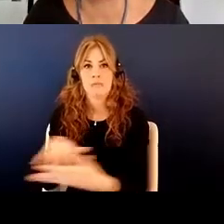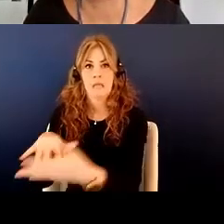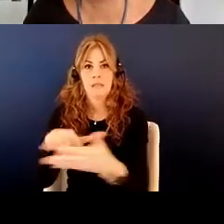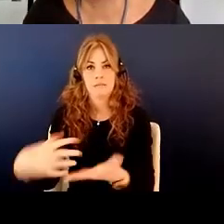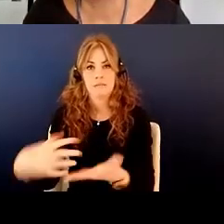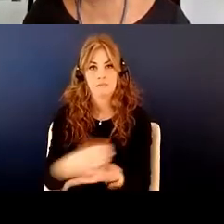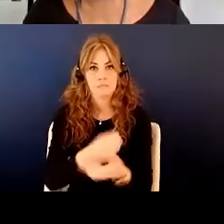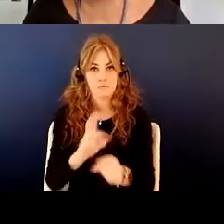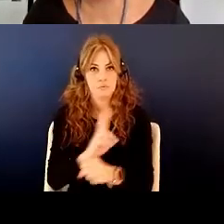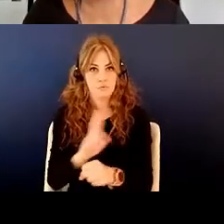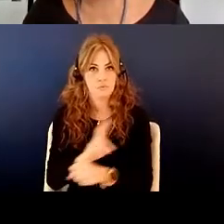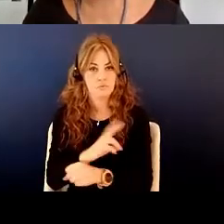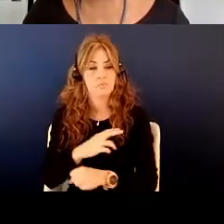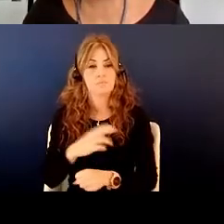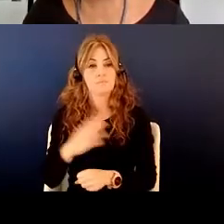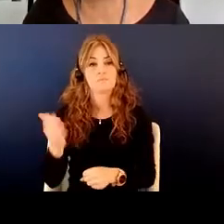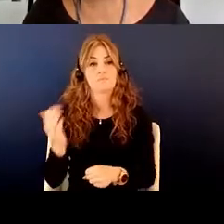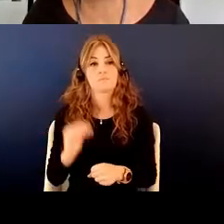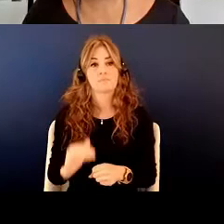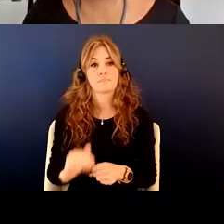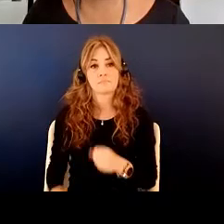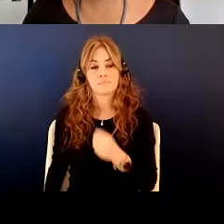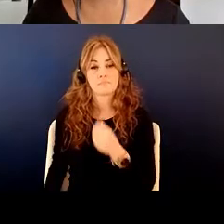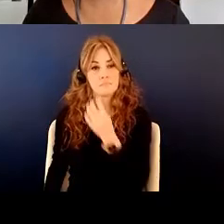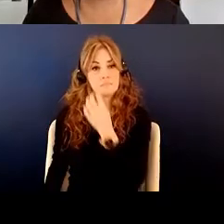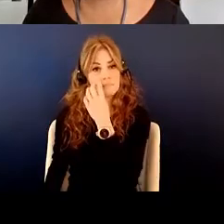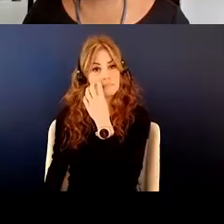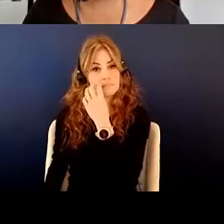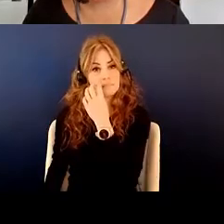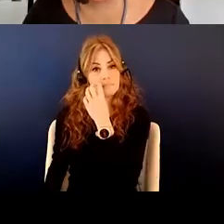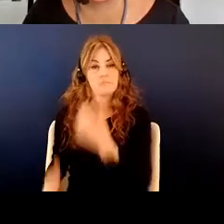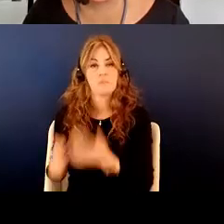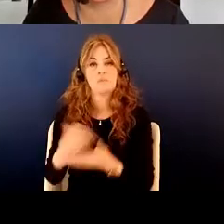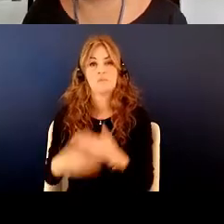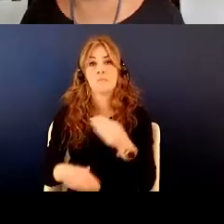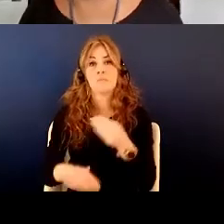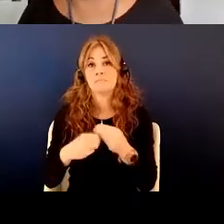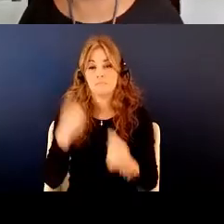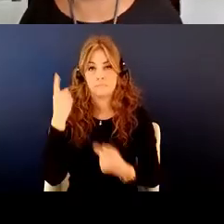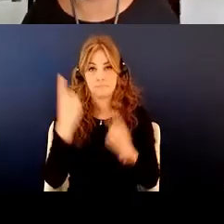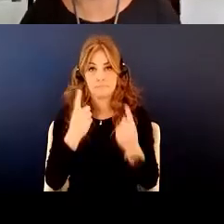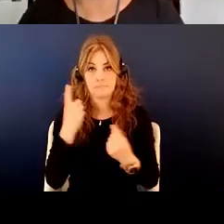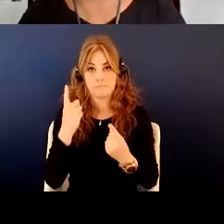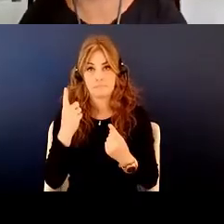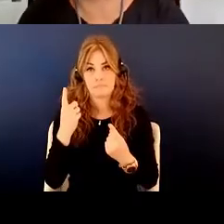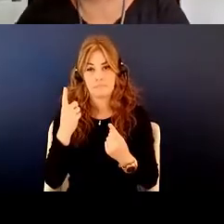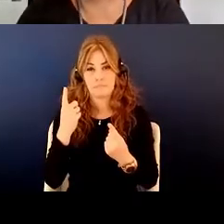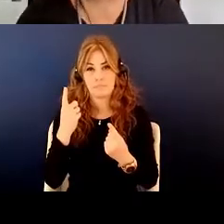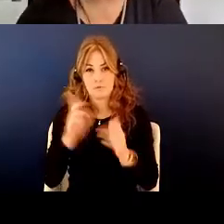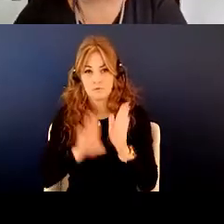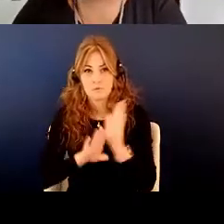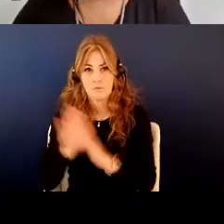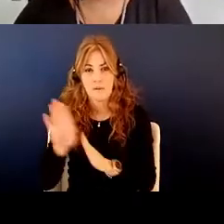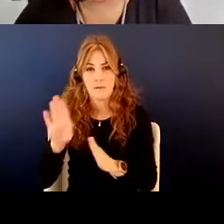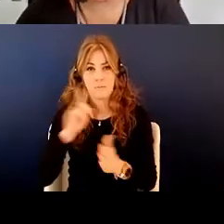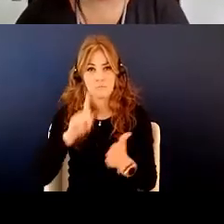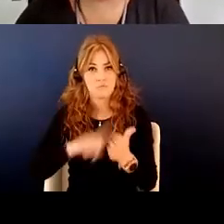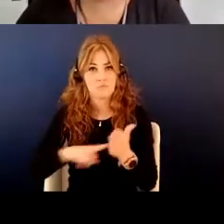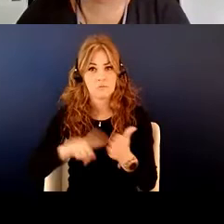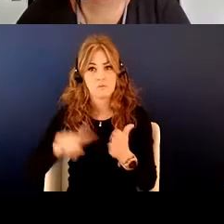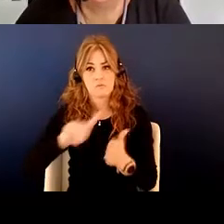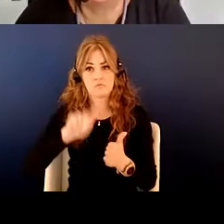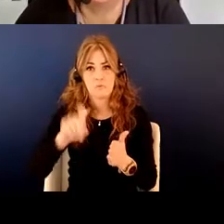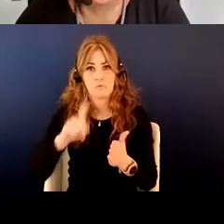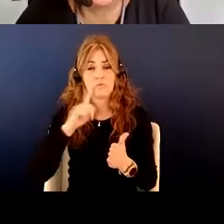Okay, and then a couple of just additional considerations when you're thinking about developing your research question for your systematic